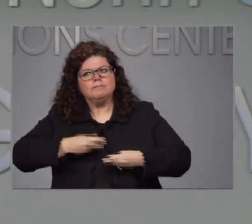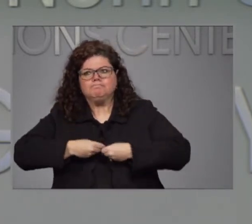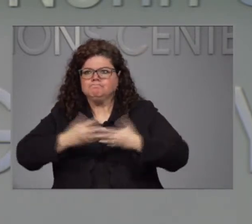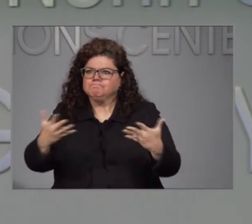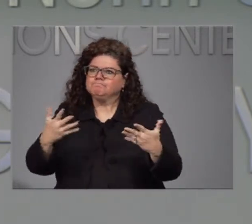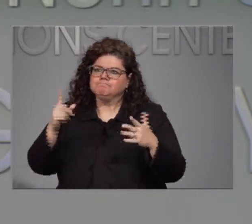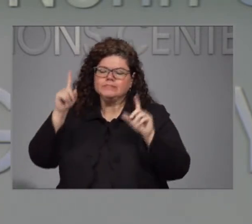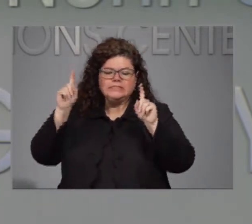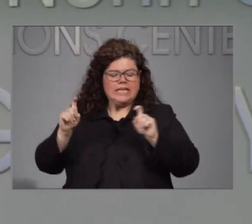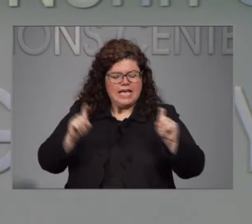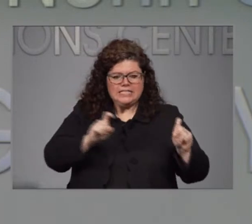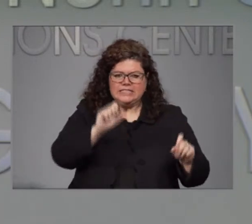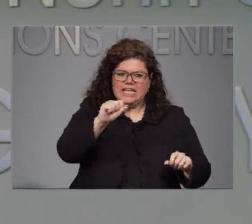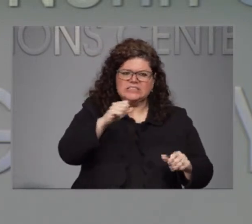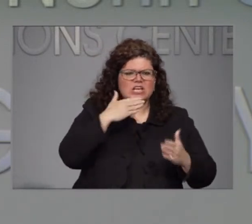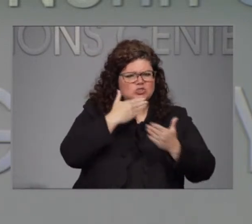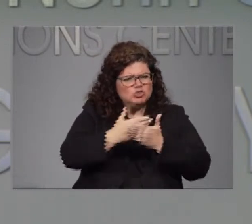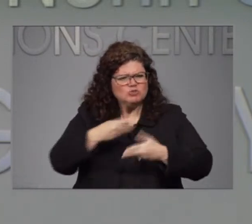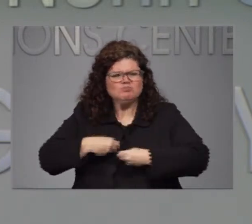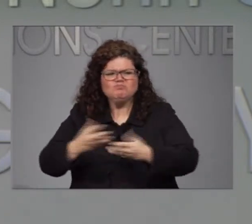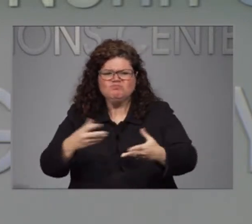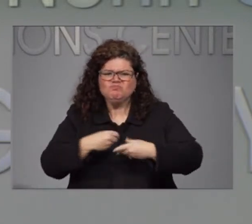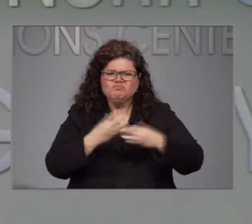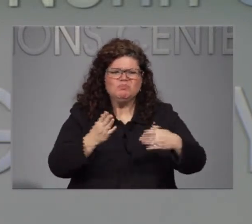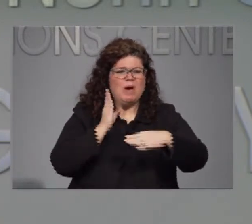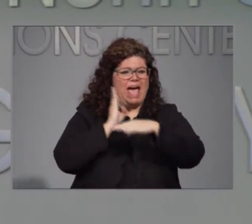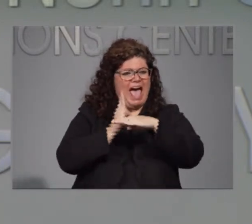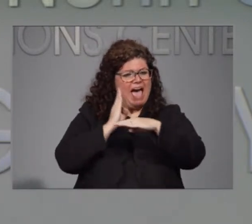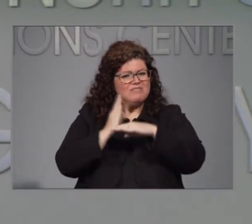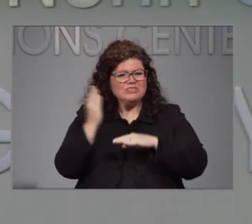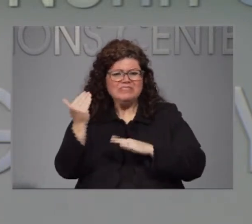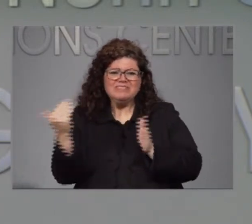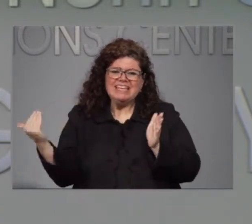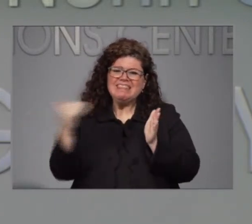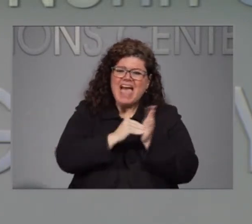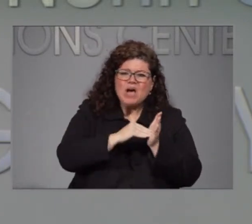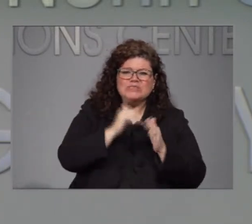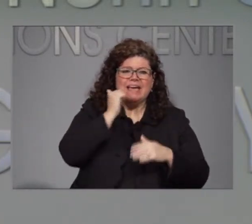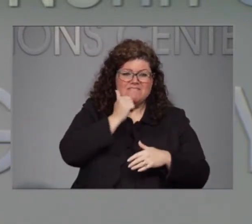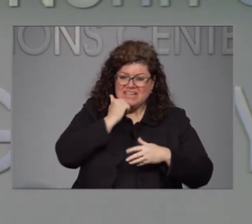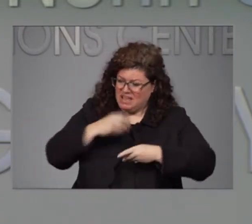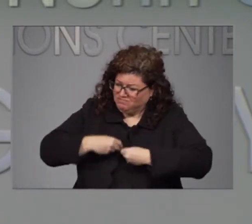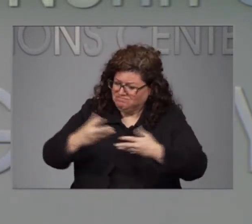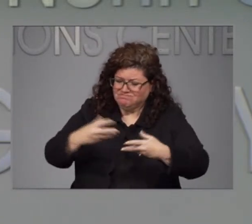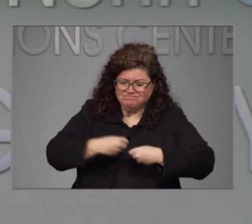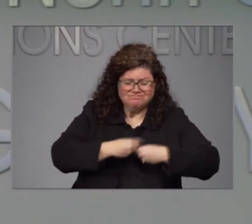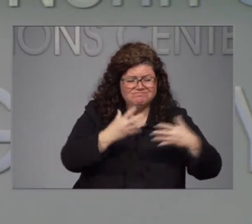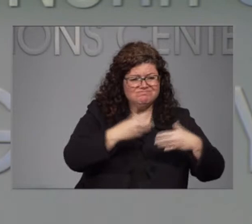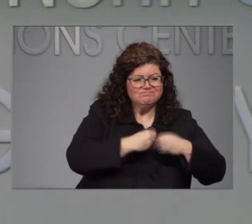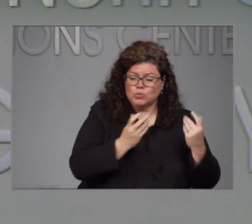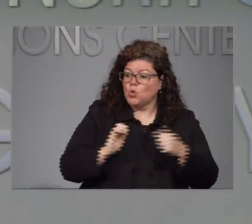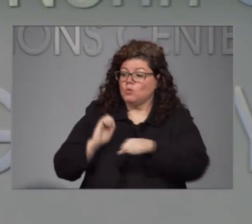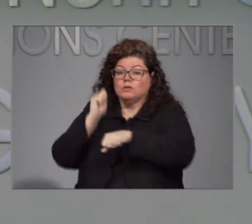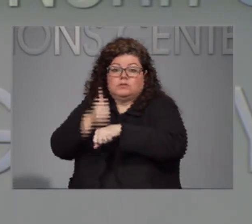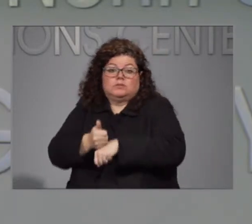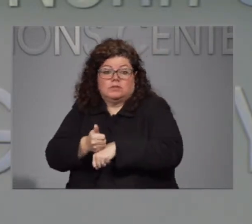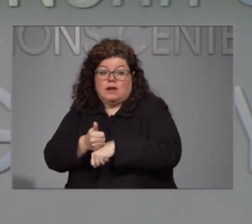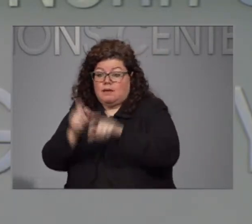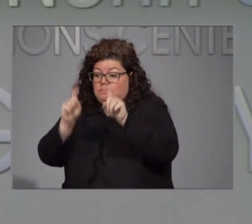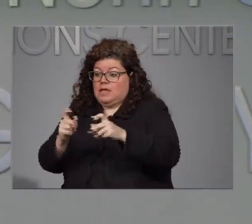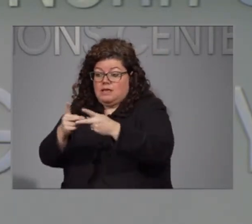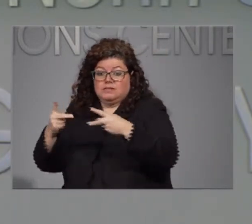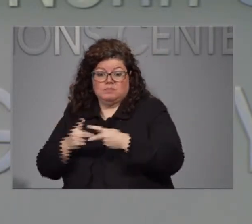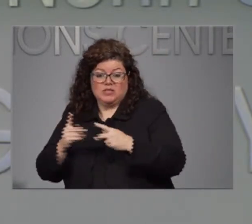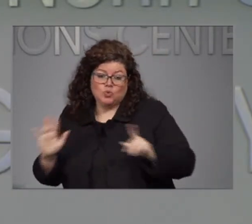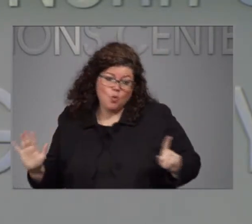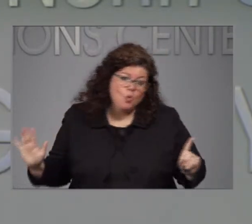and it's good, but we know we still need to do more. Testing is available all over the state, but we're specifically